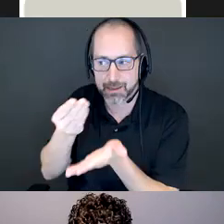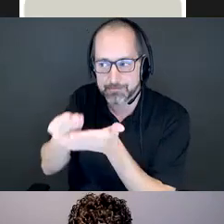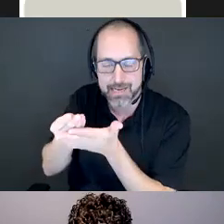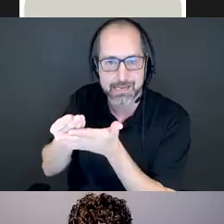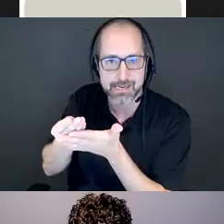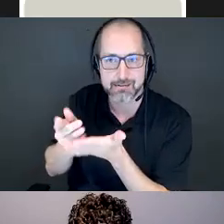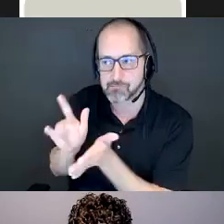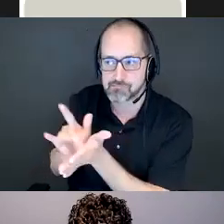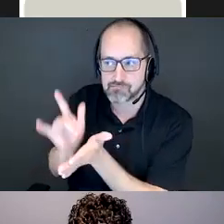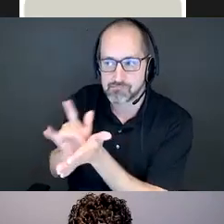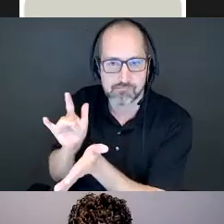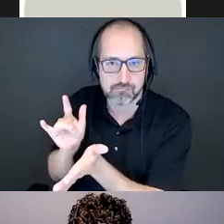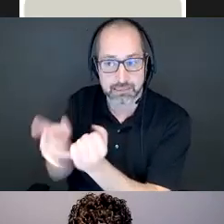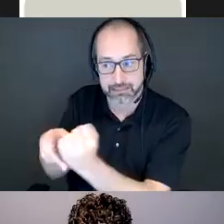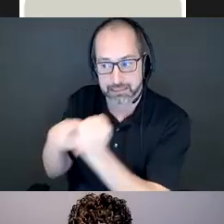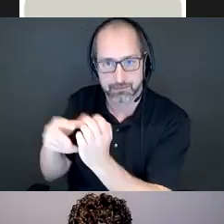their savings.